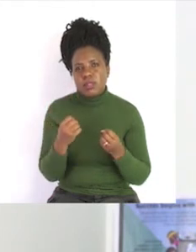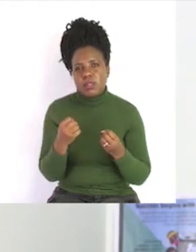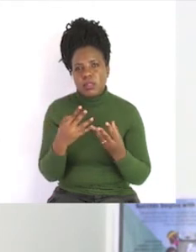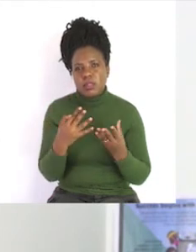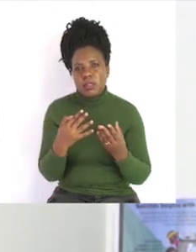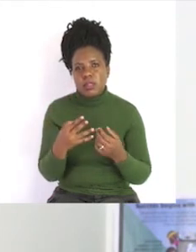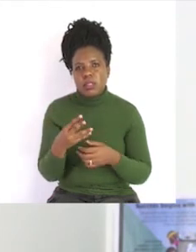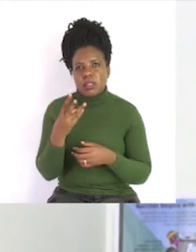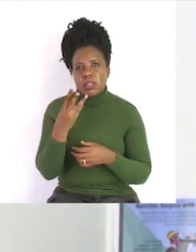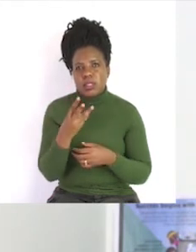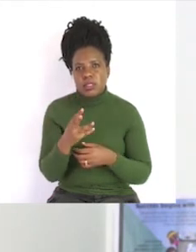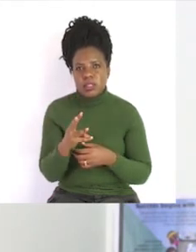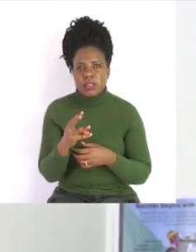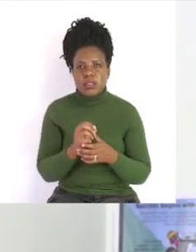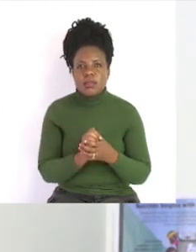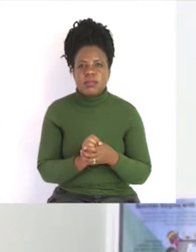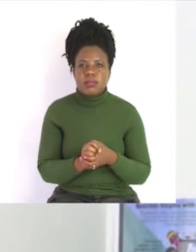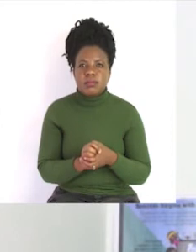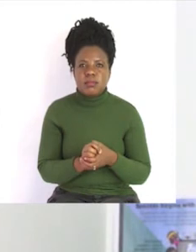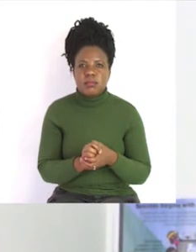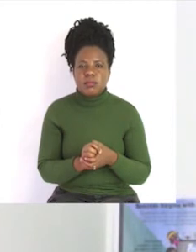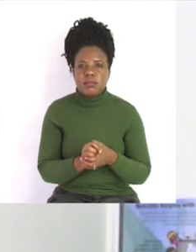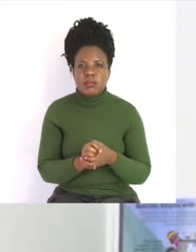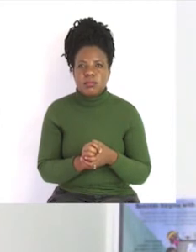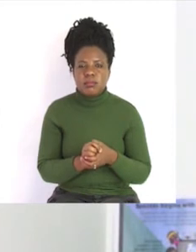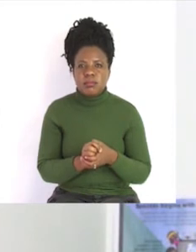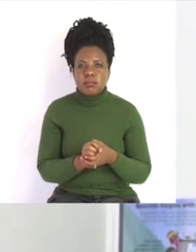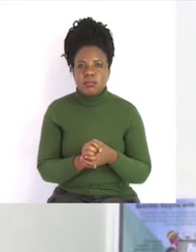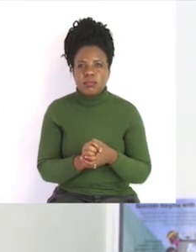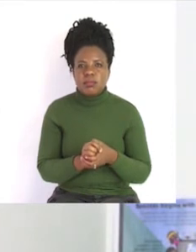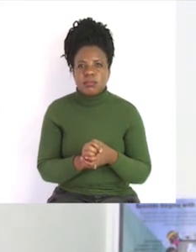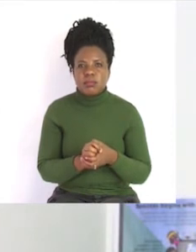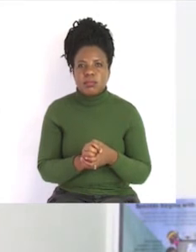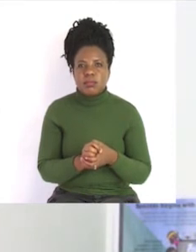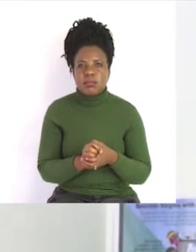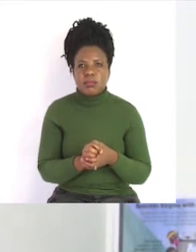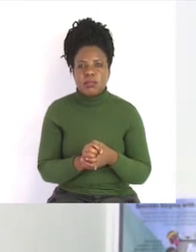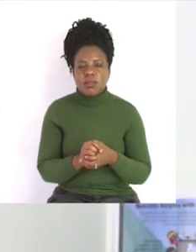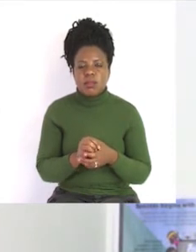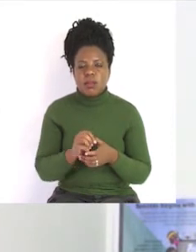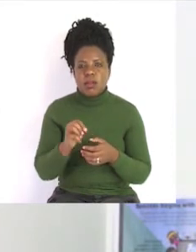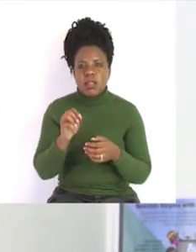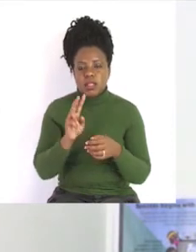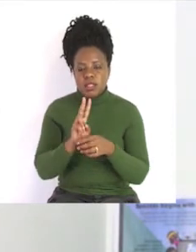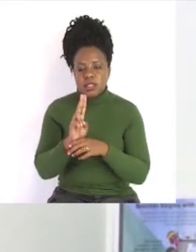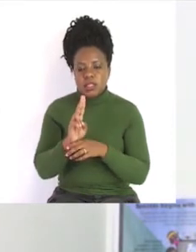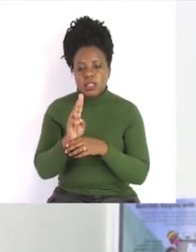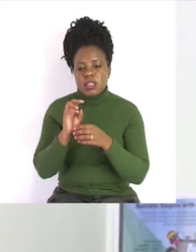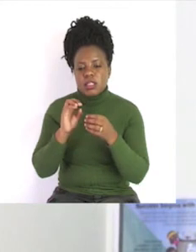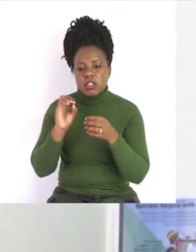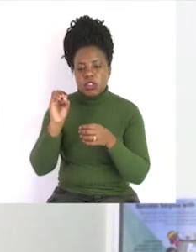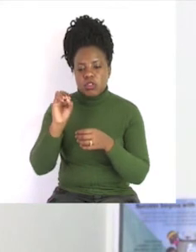me 6. All right. 6 minus 6 is nothing.